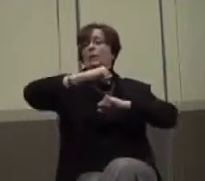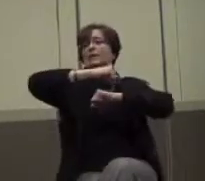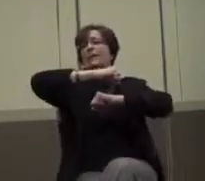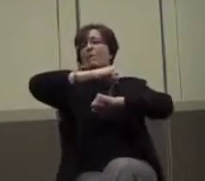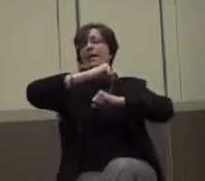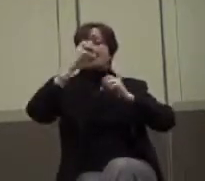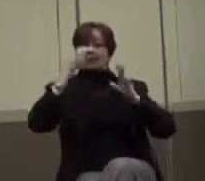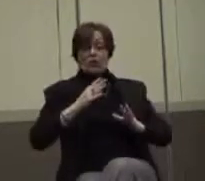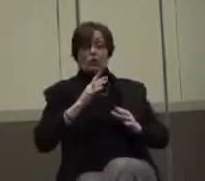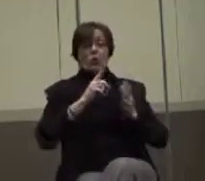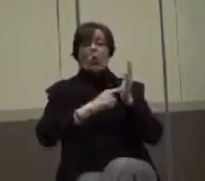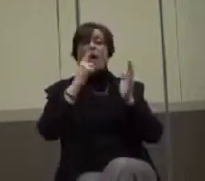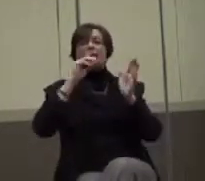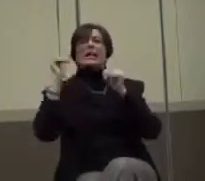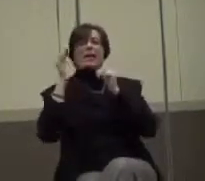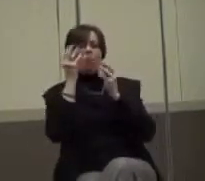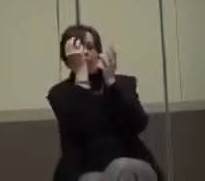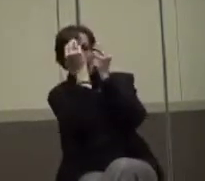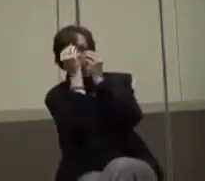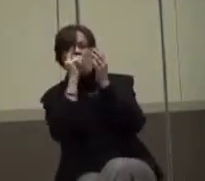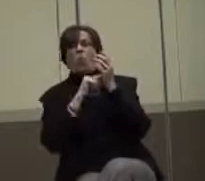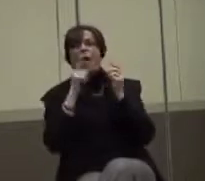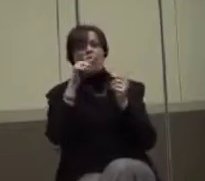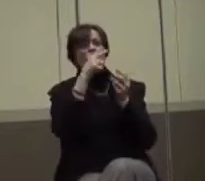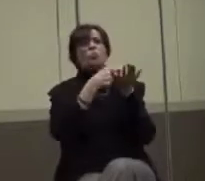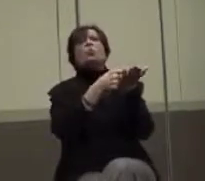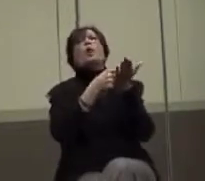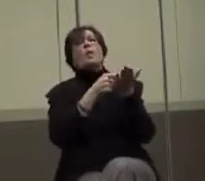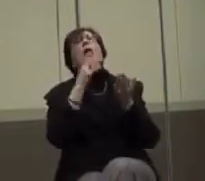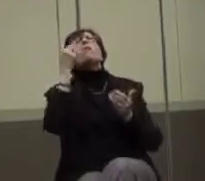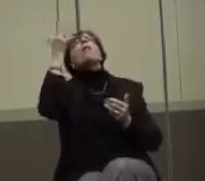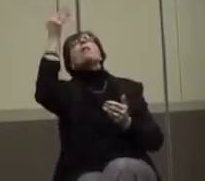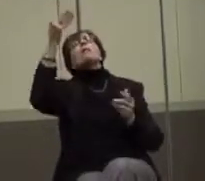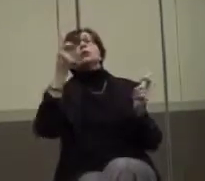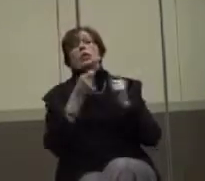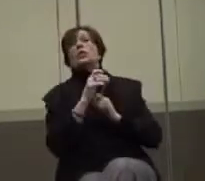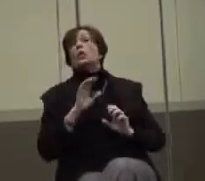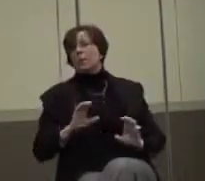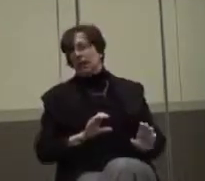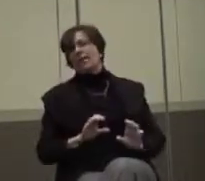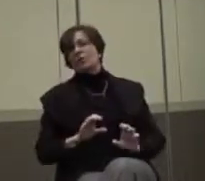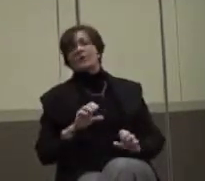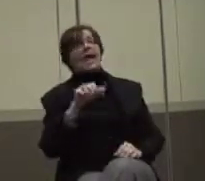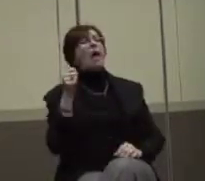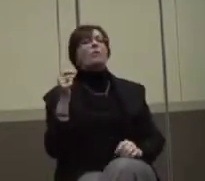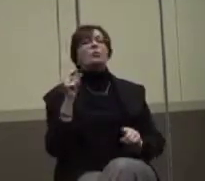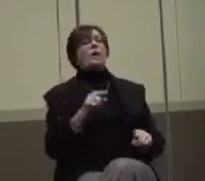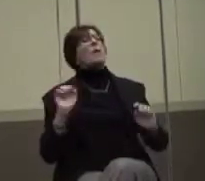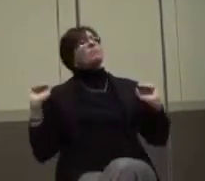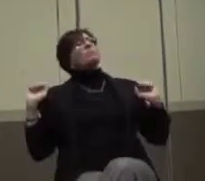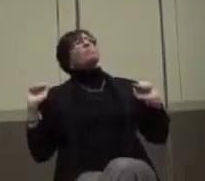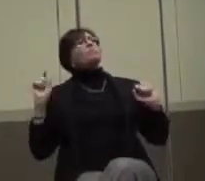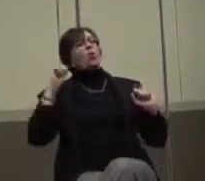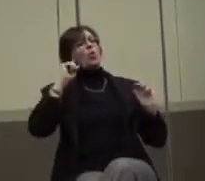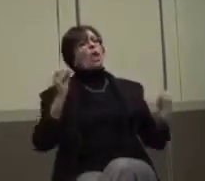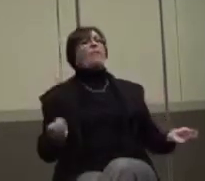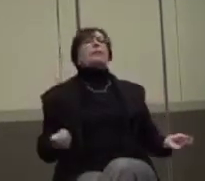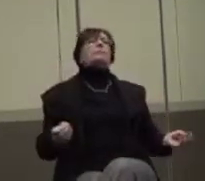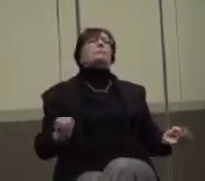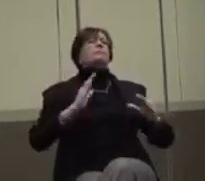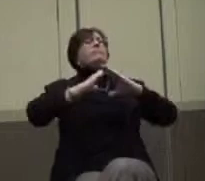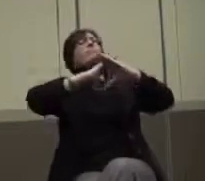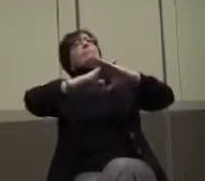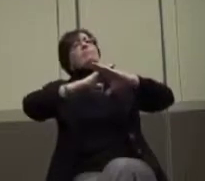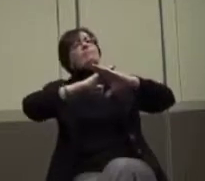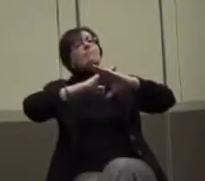you, will think about everything that was talked about and will ultimately change their behaviors. Others come back and that they didn't hear anything, right? And you have to keep charging that